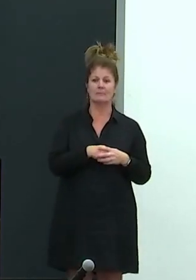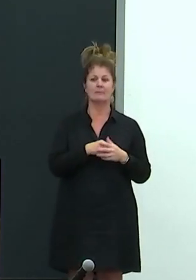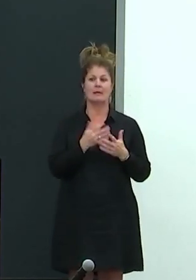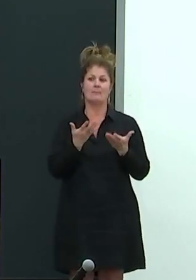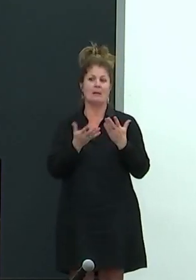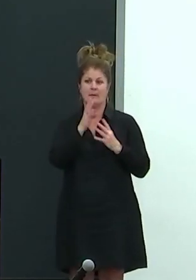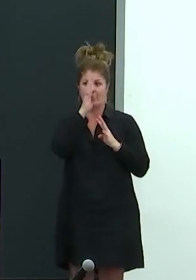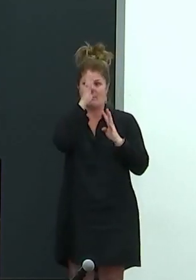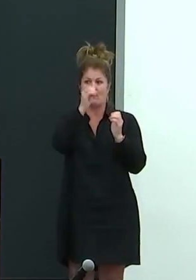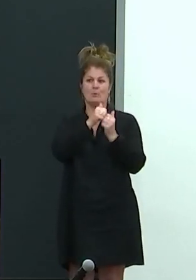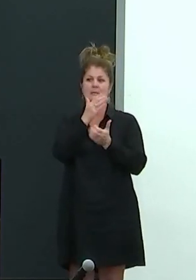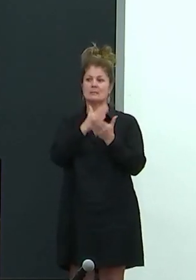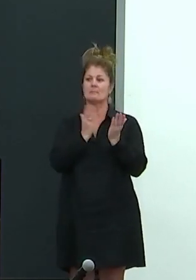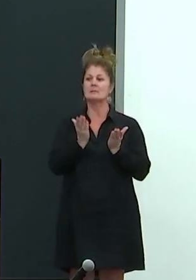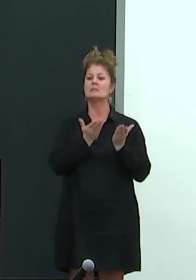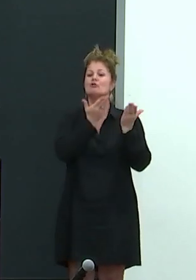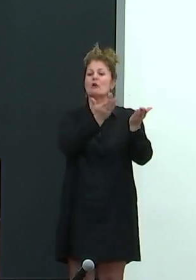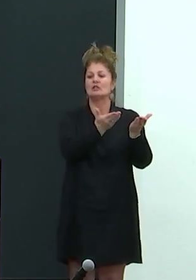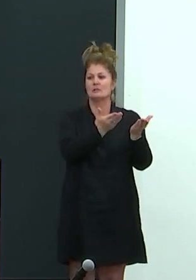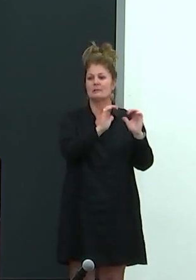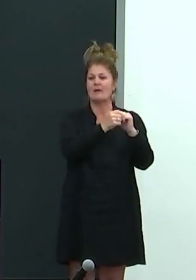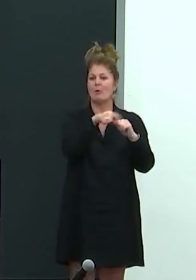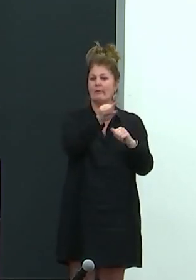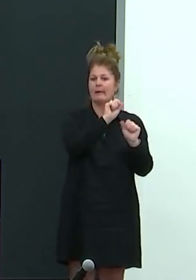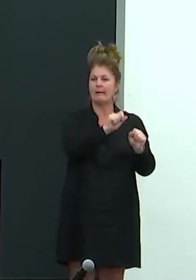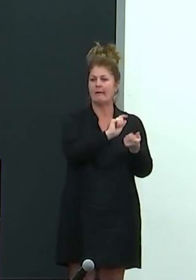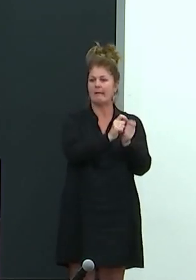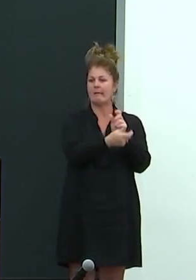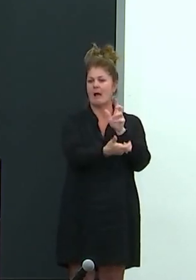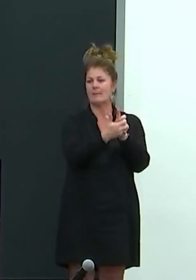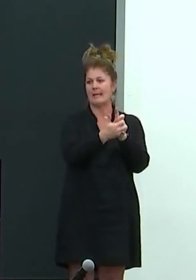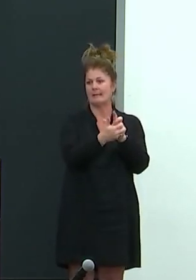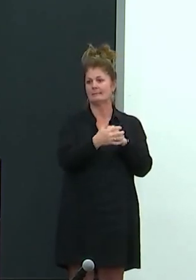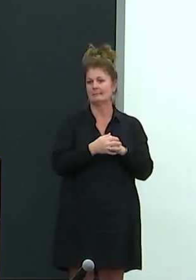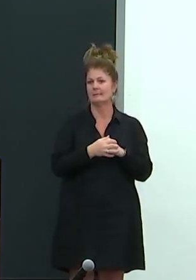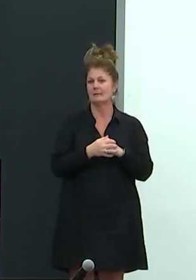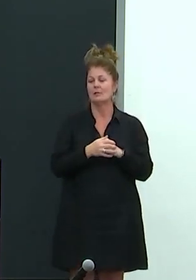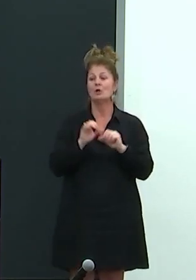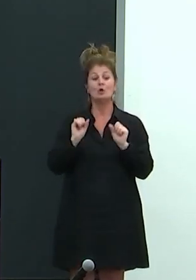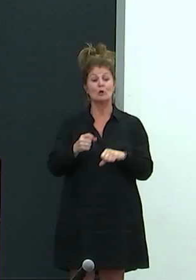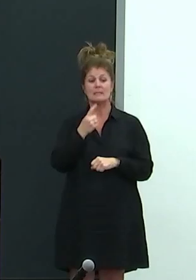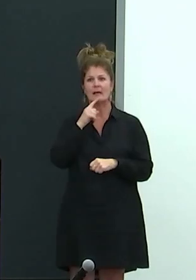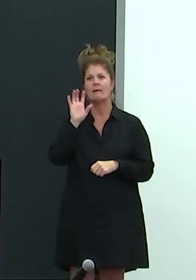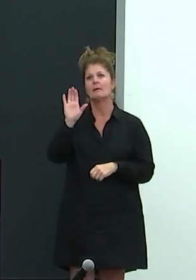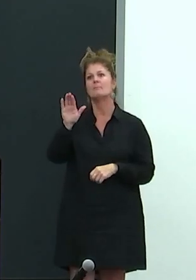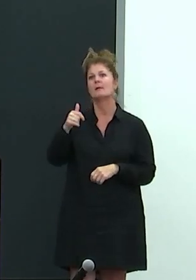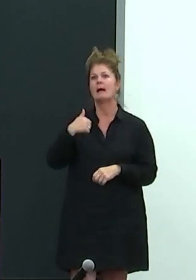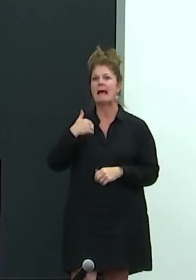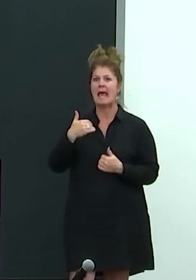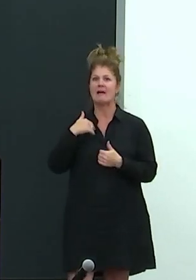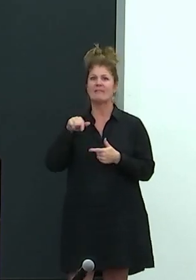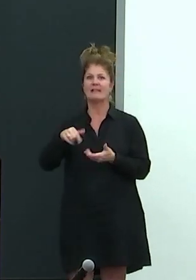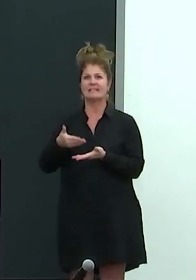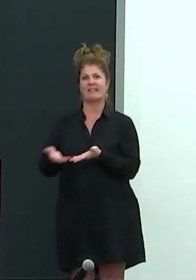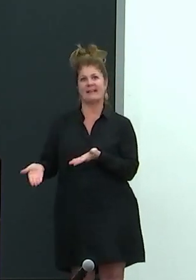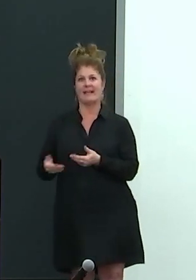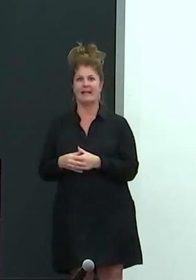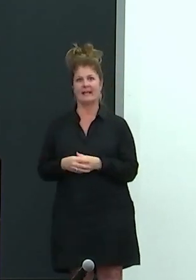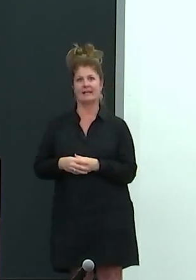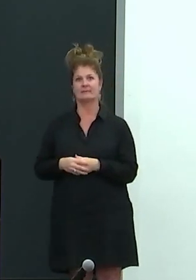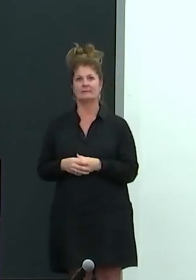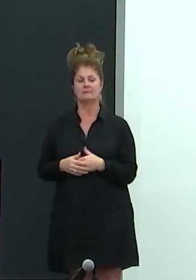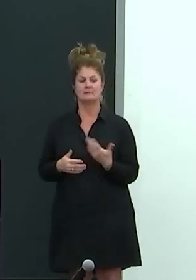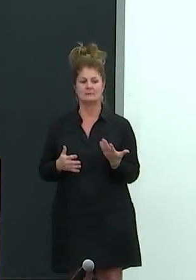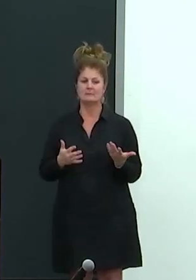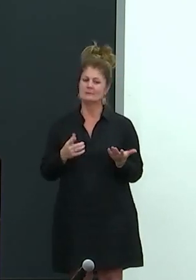with suggestions on what they could do to accommodate. Because if you just say, oh, I have this thing, sometimes the